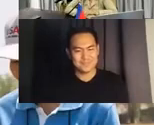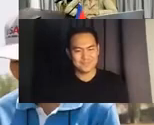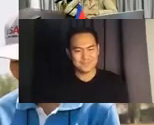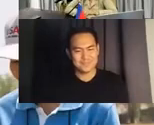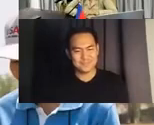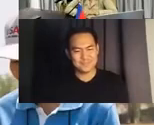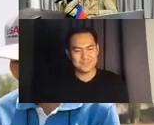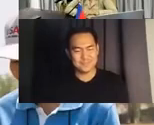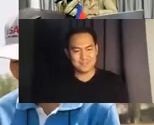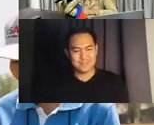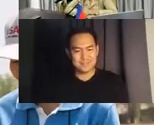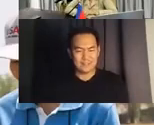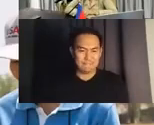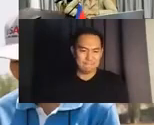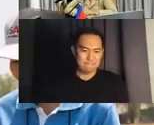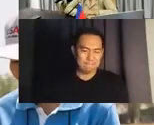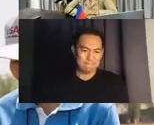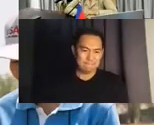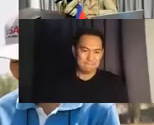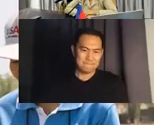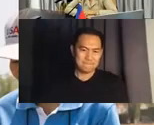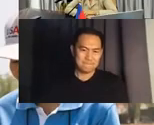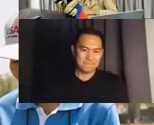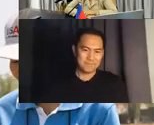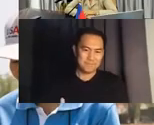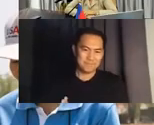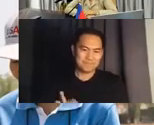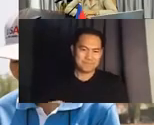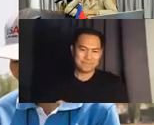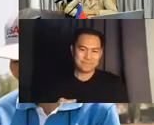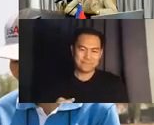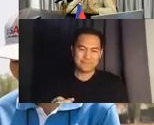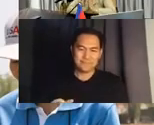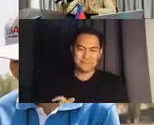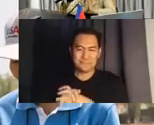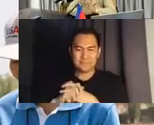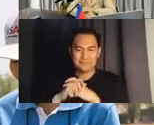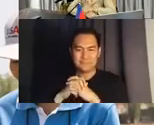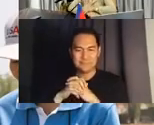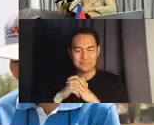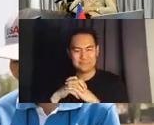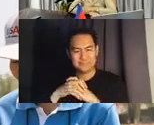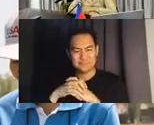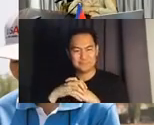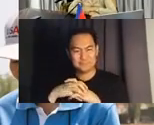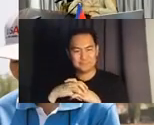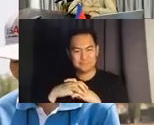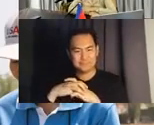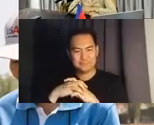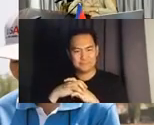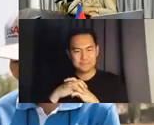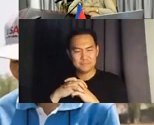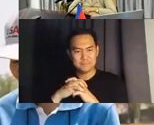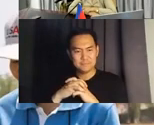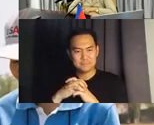Thank you, everyone, for attending the Evidence to Action Summit and today's session. Our next and final sessions will take place this evening, beginning in